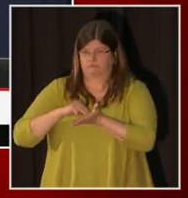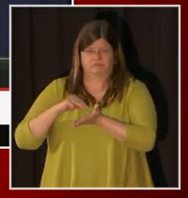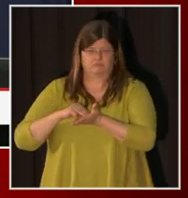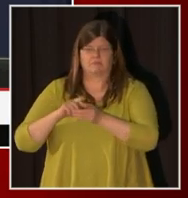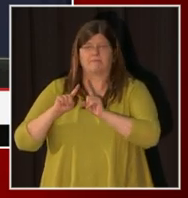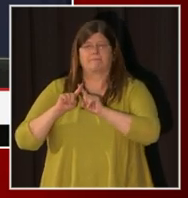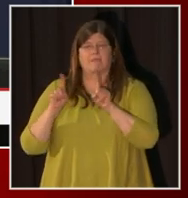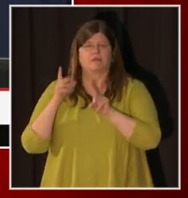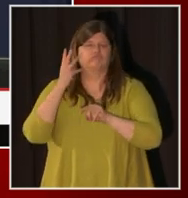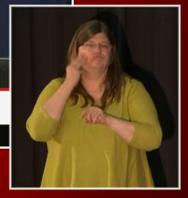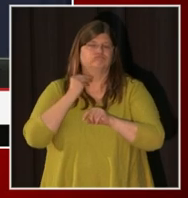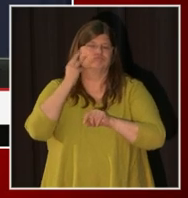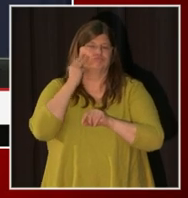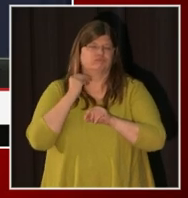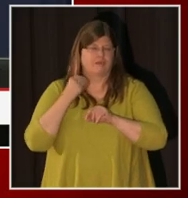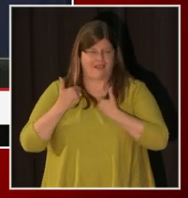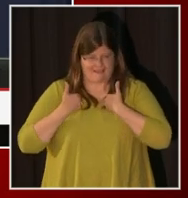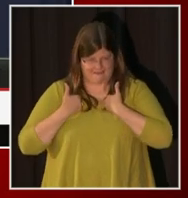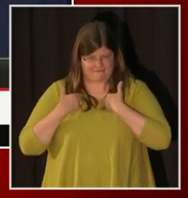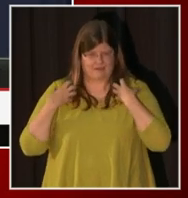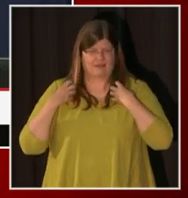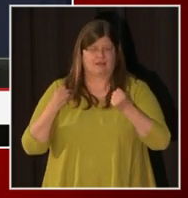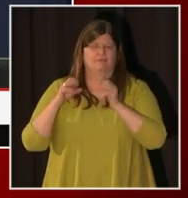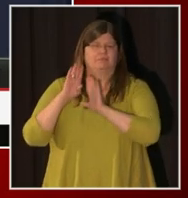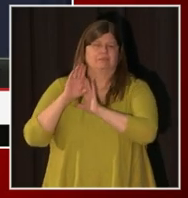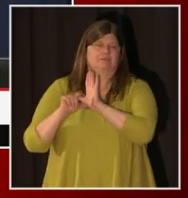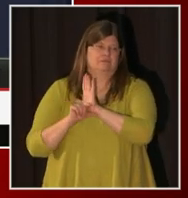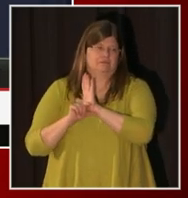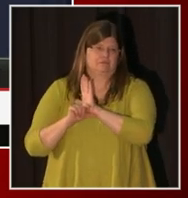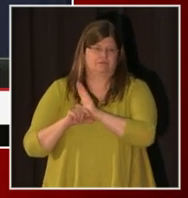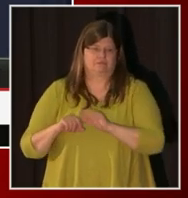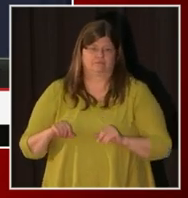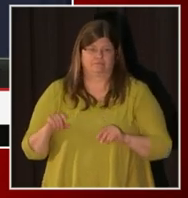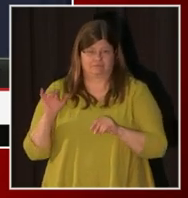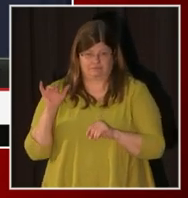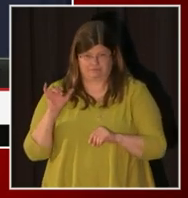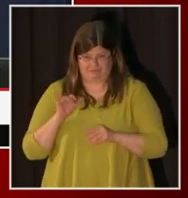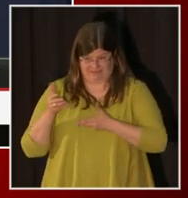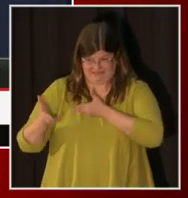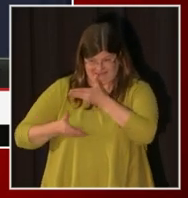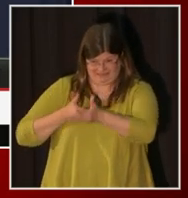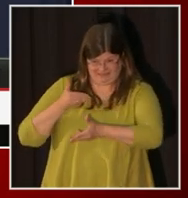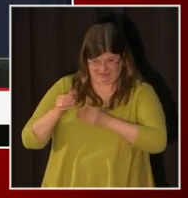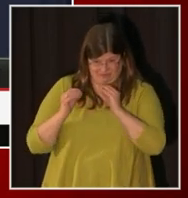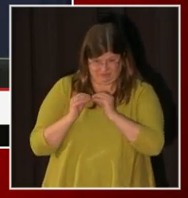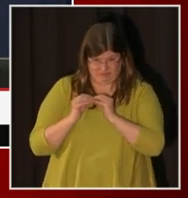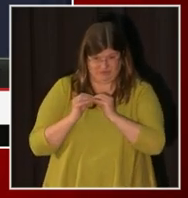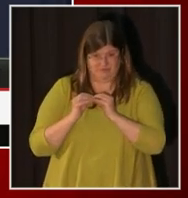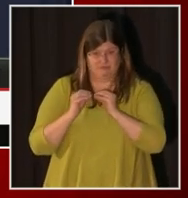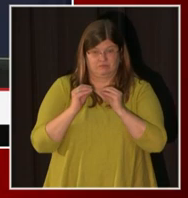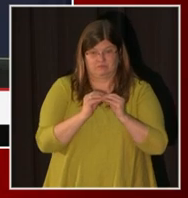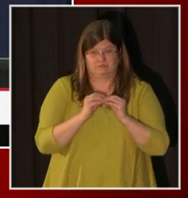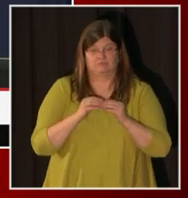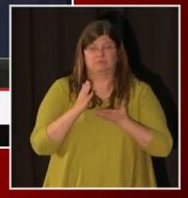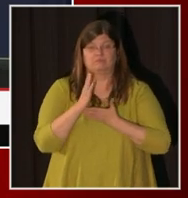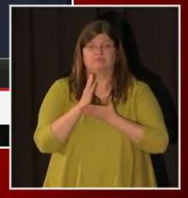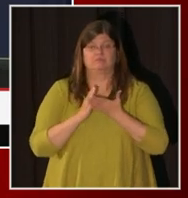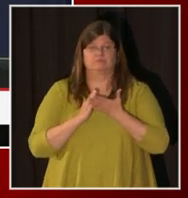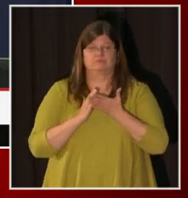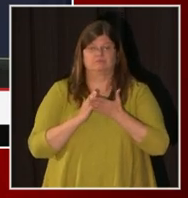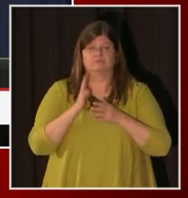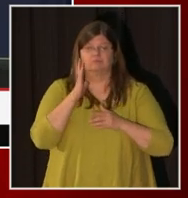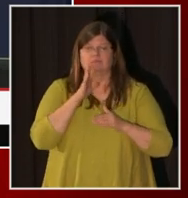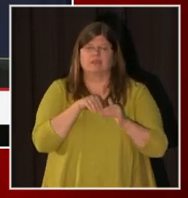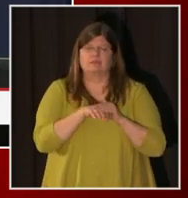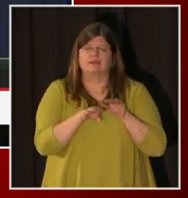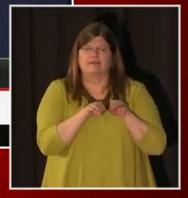individuals that we hire increases, some of the positions will be frontline entry level, some of the